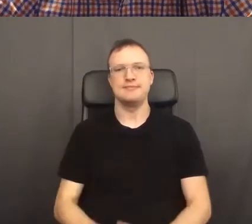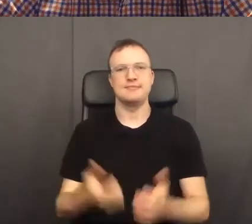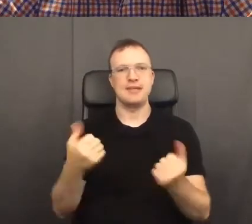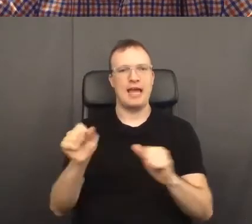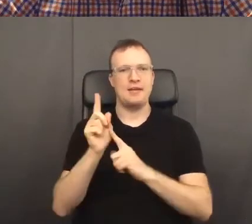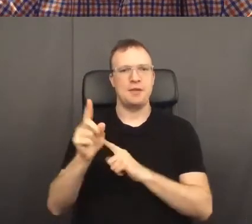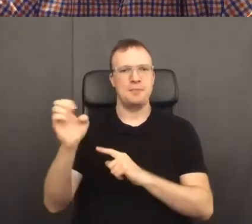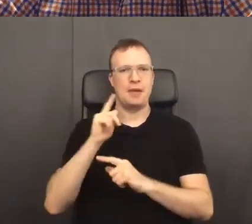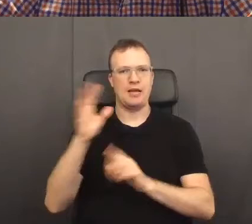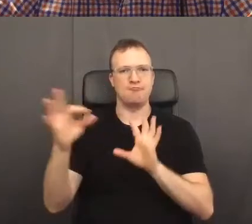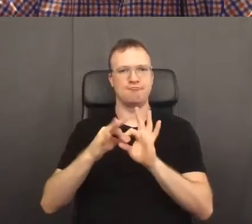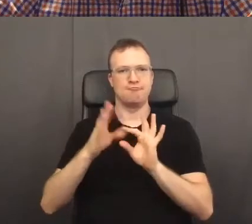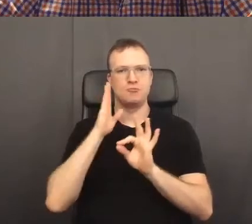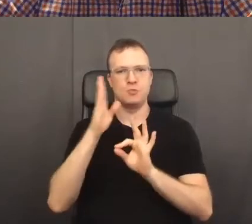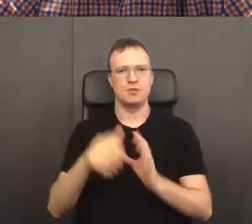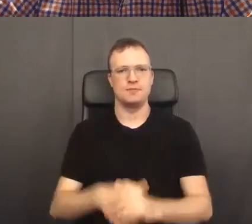Yeah, it's how these things go.